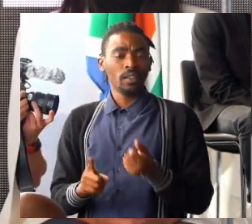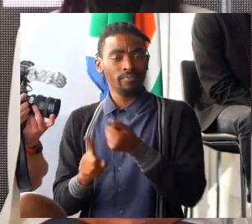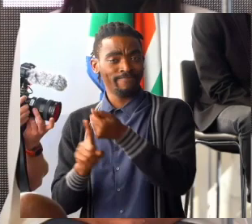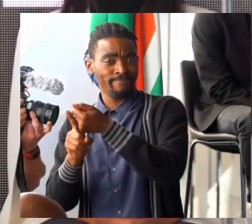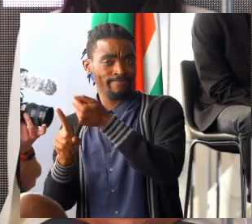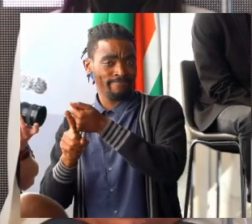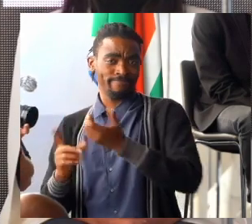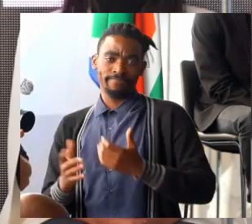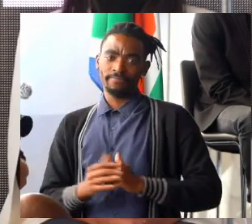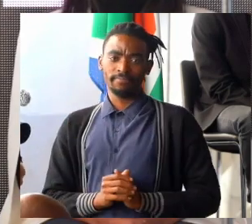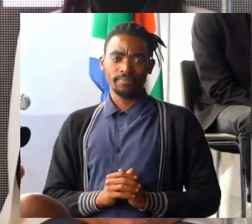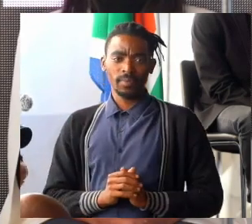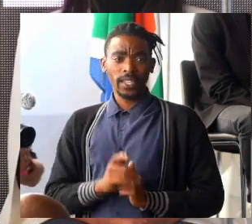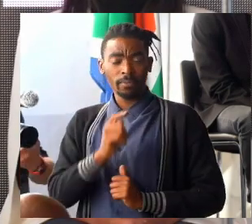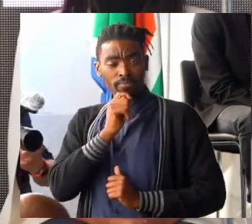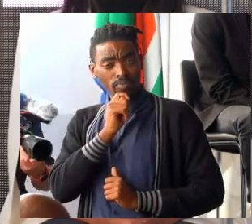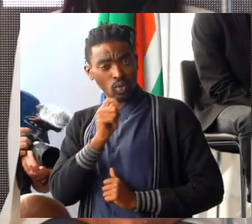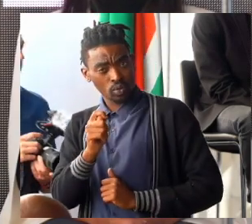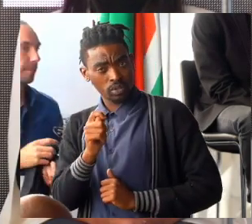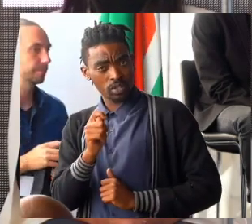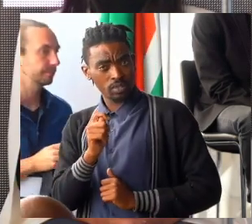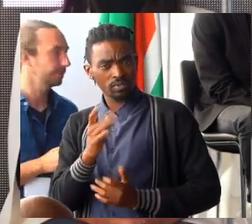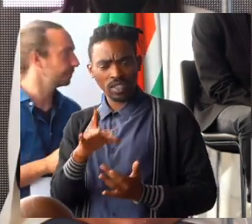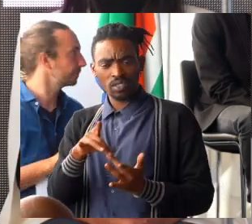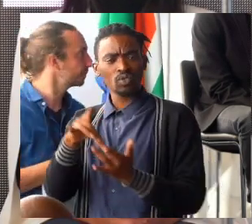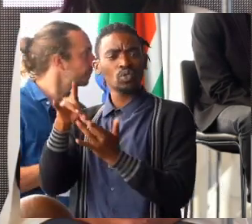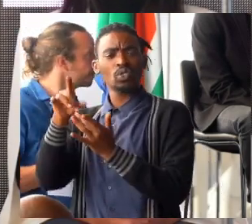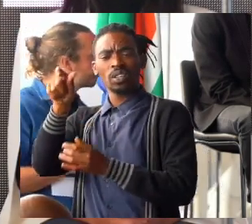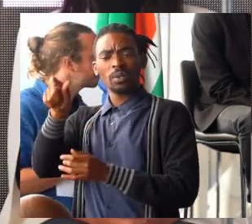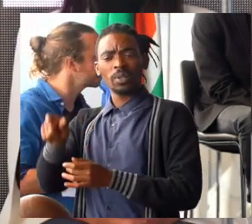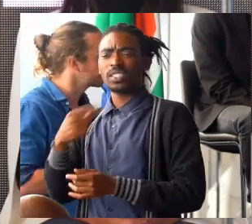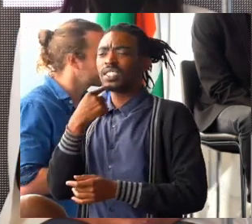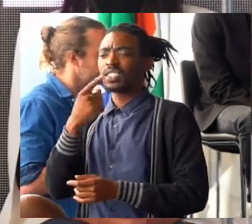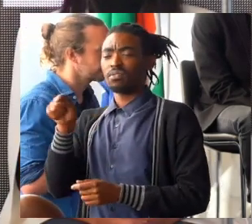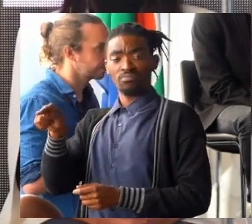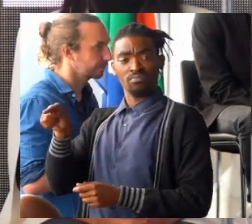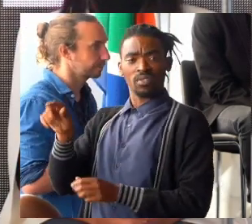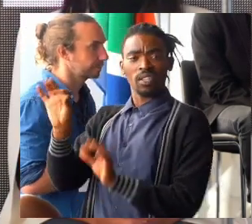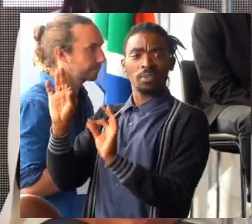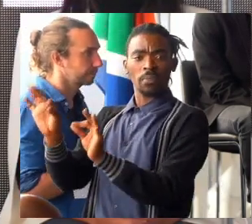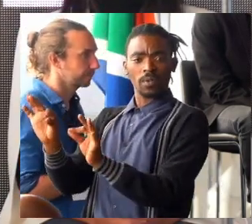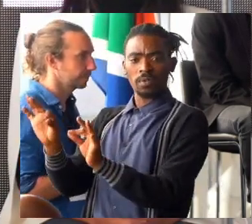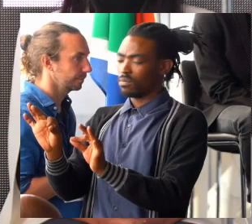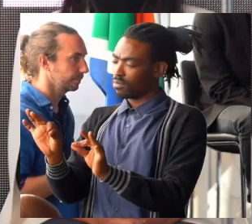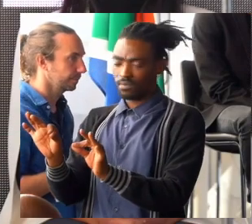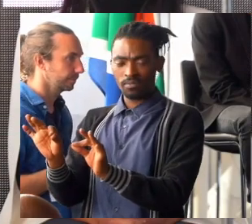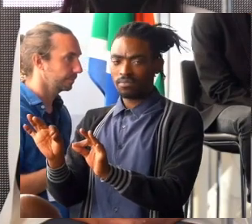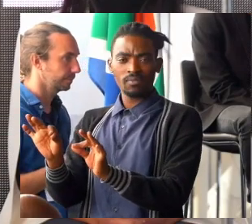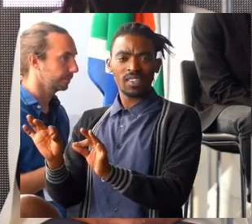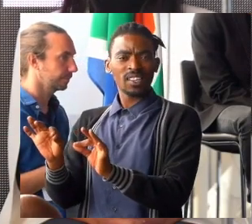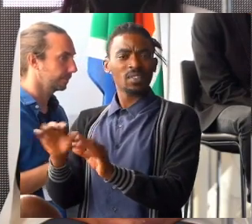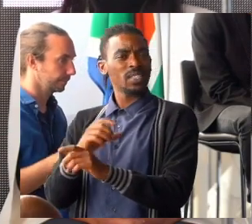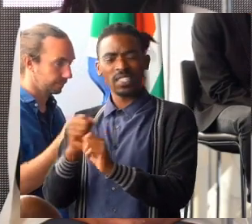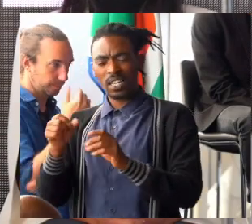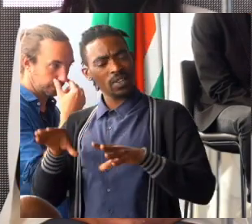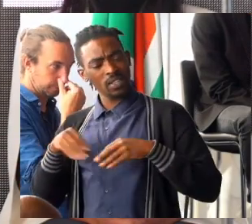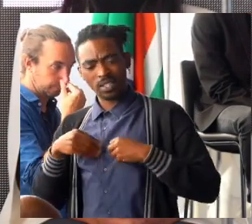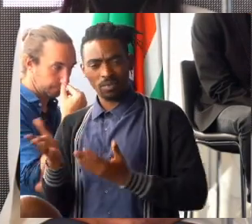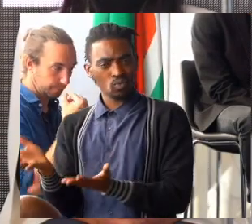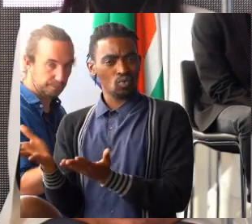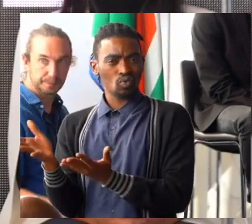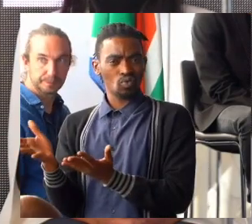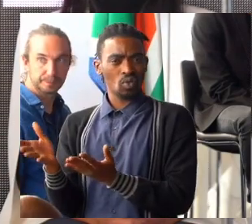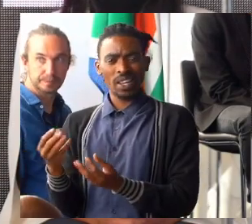It is not true that you can just elect a political party and everything will be okay. Let us not allow ourselves to be